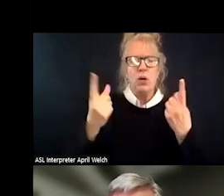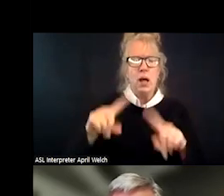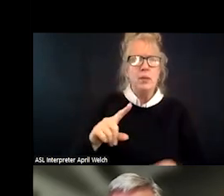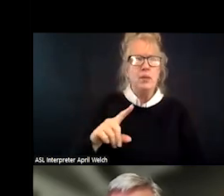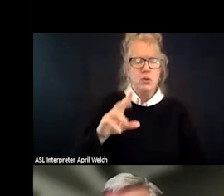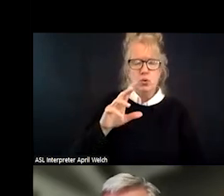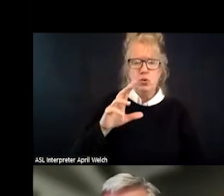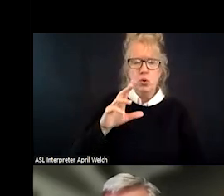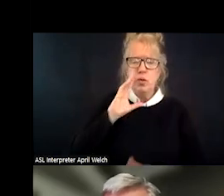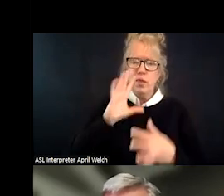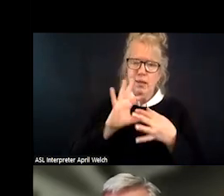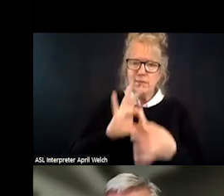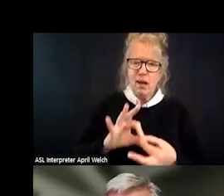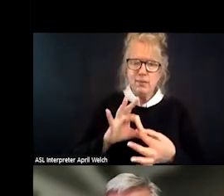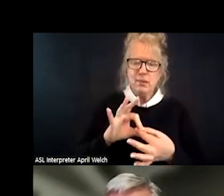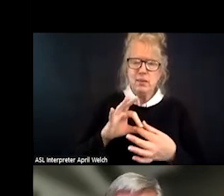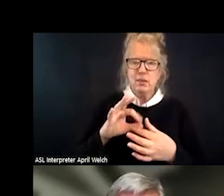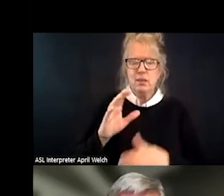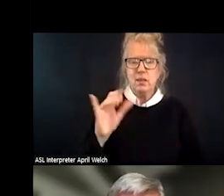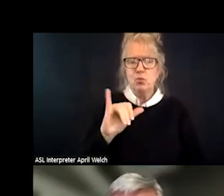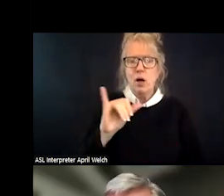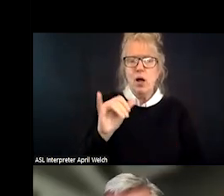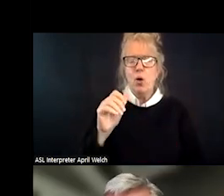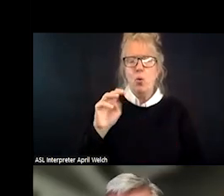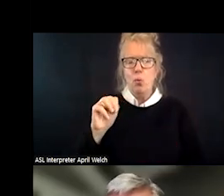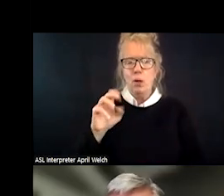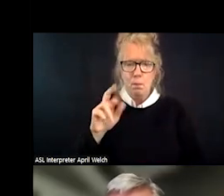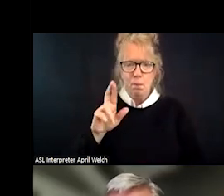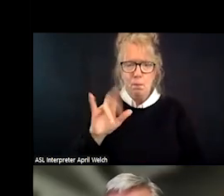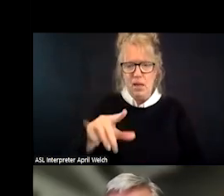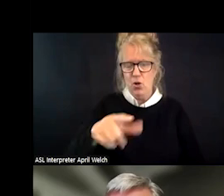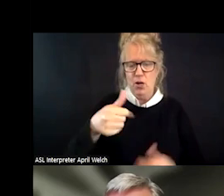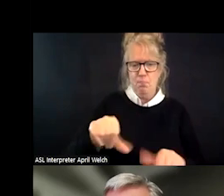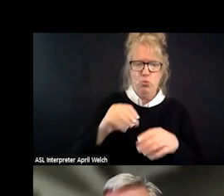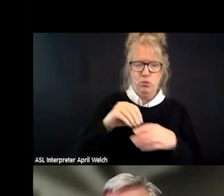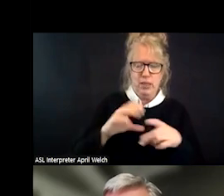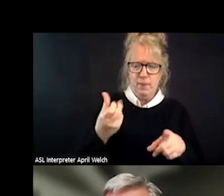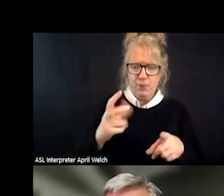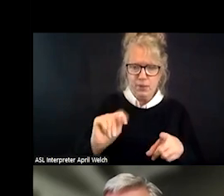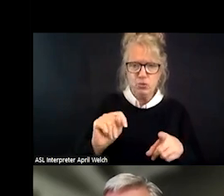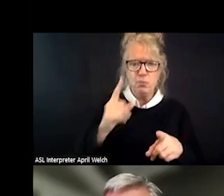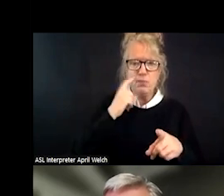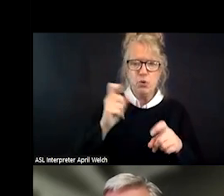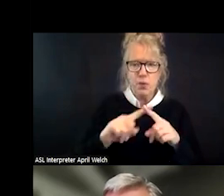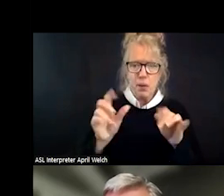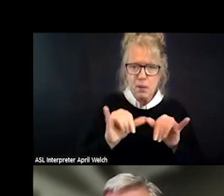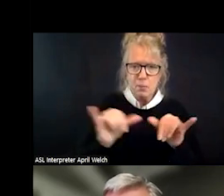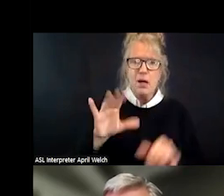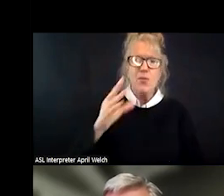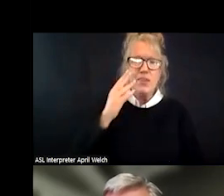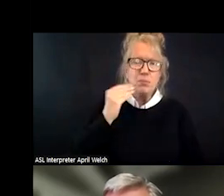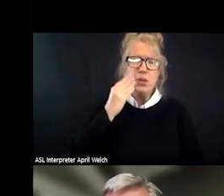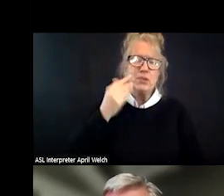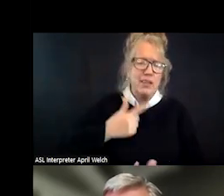it ties in a little bit as well to what Mary posted in the chat about having measurements from the lived experience perspective